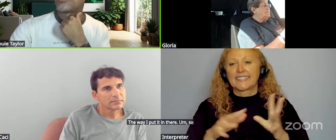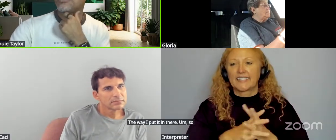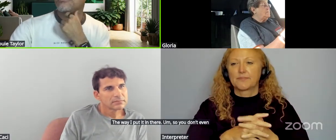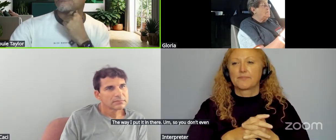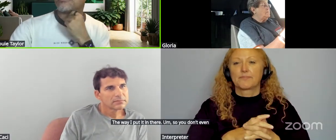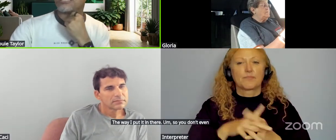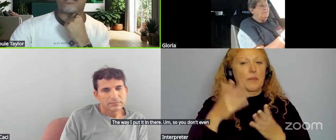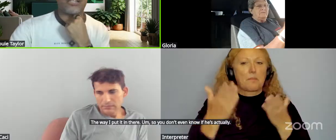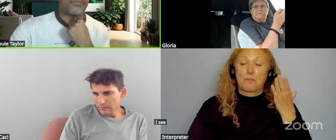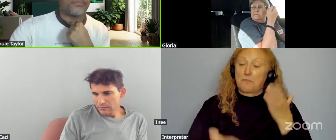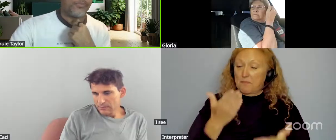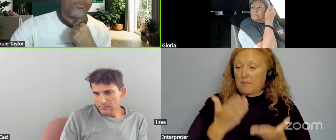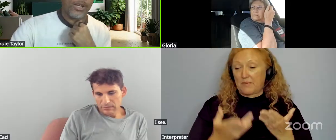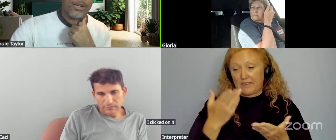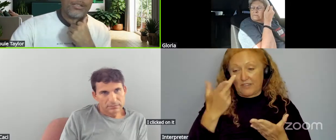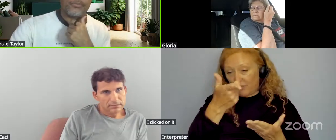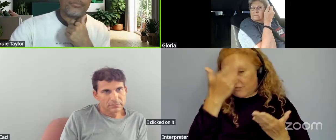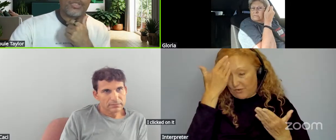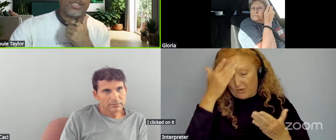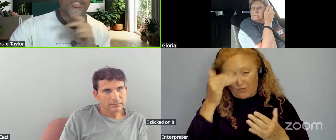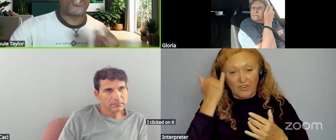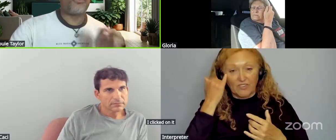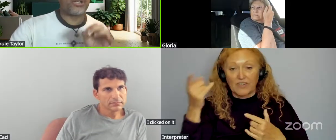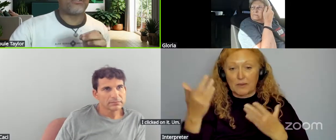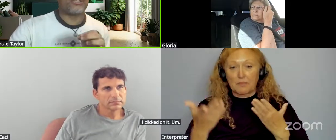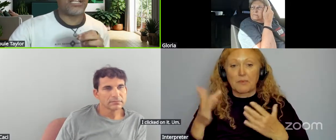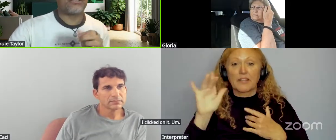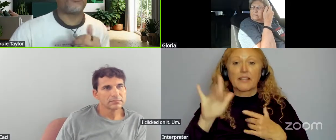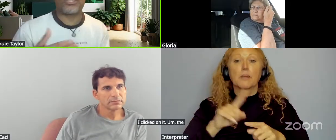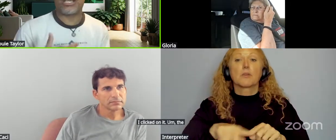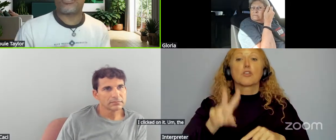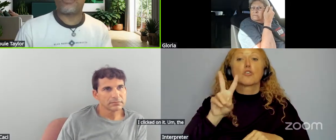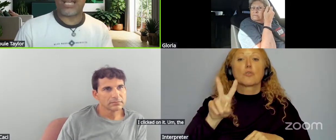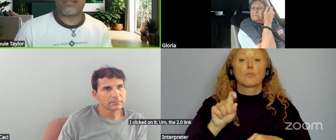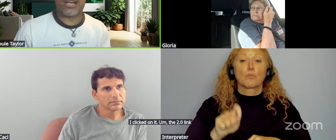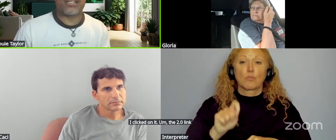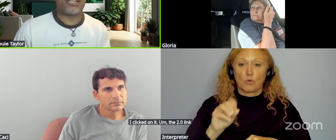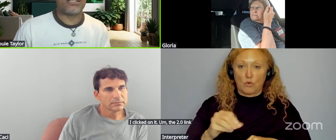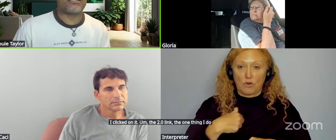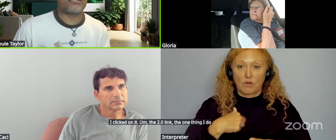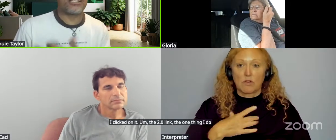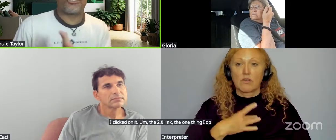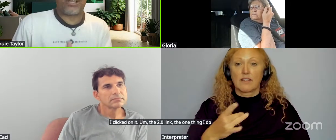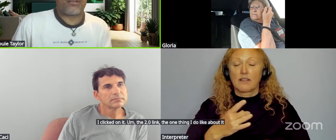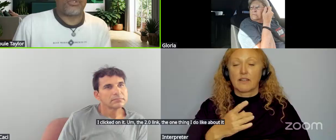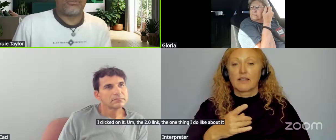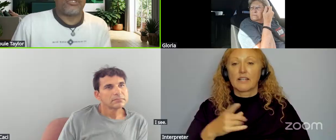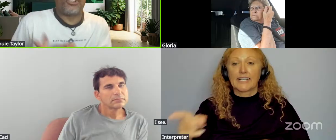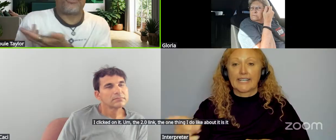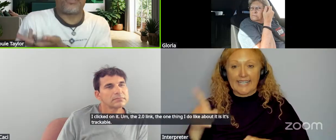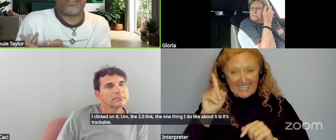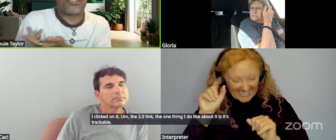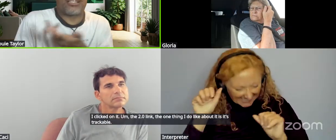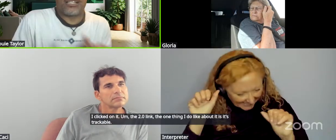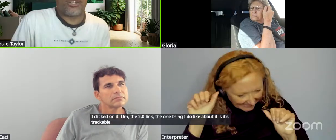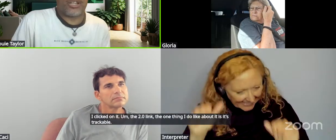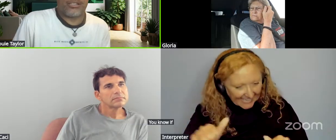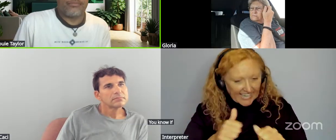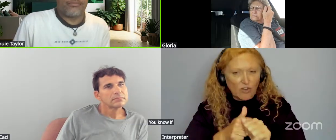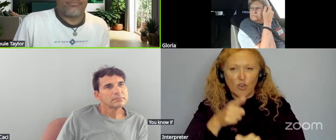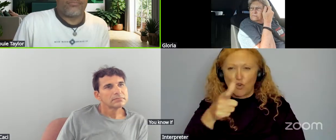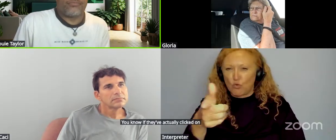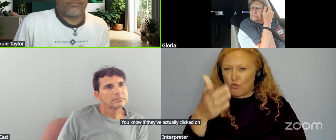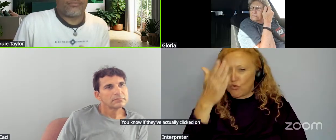he's actually clicked on it. The 2.0 link, the one thing I do like about it is it's trackable. You know if they've actually clicked on